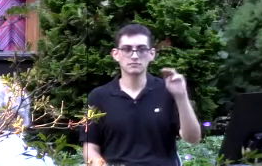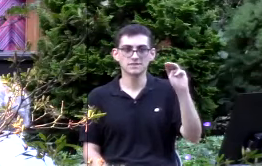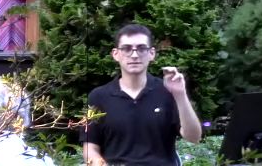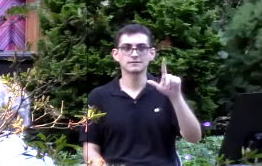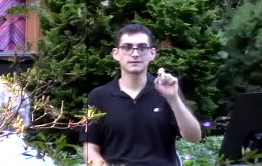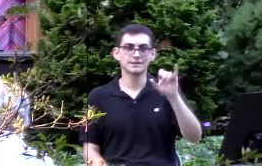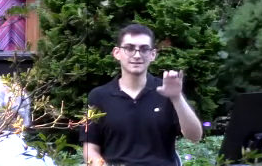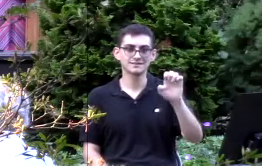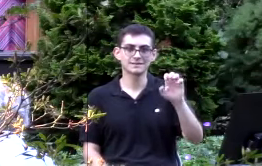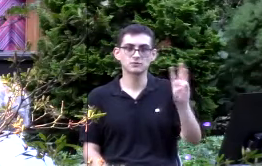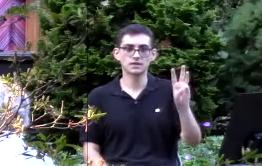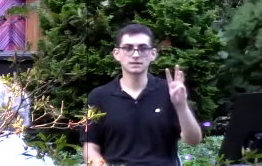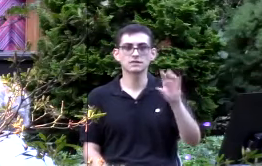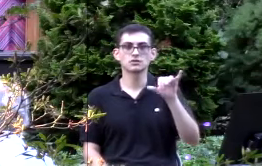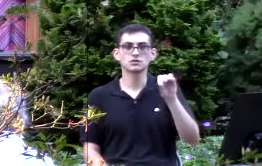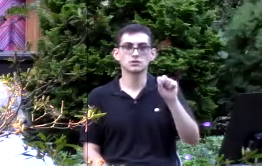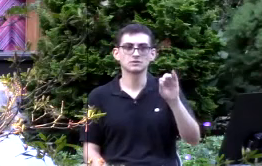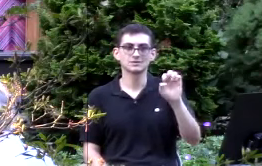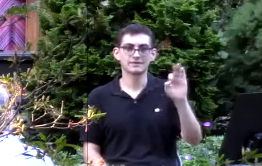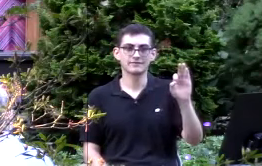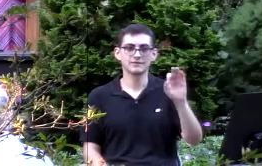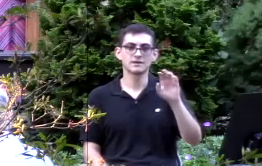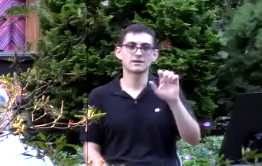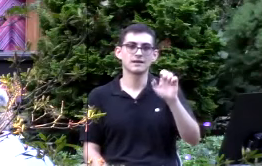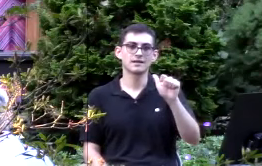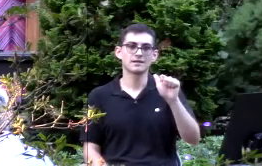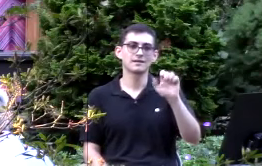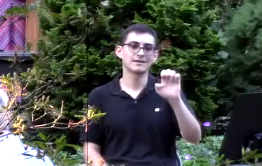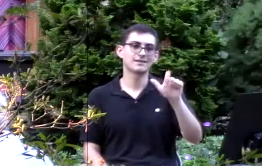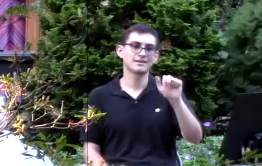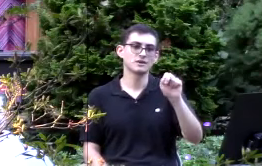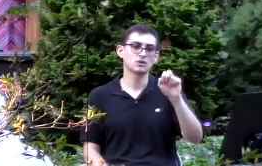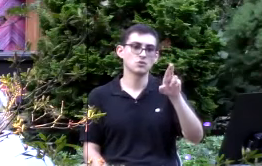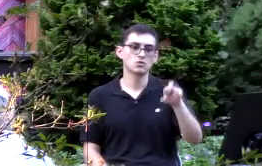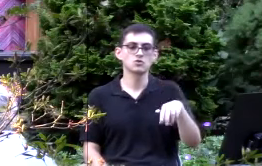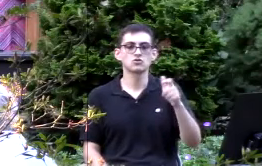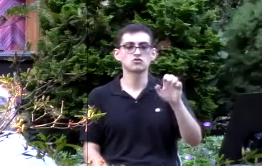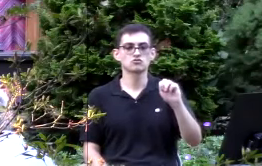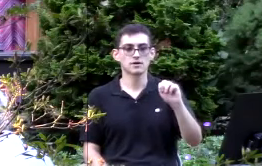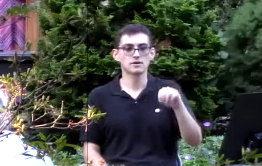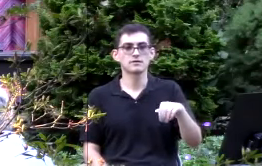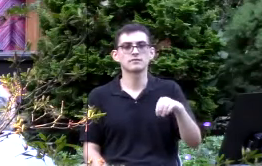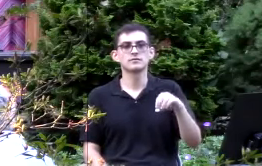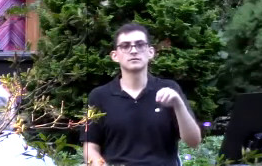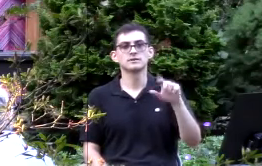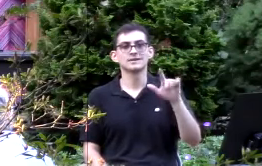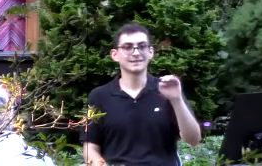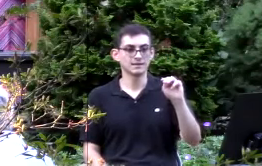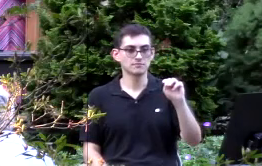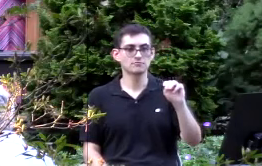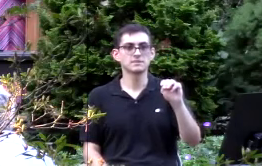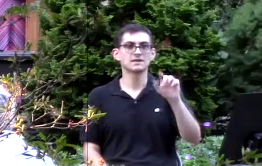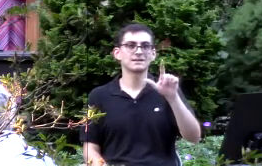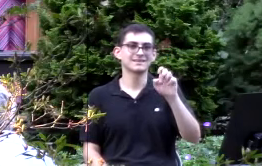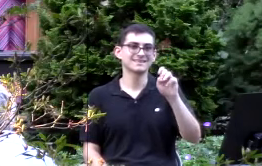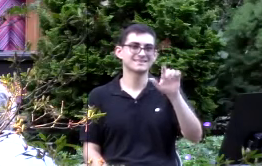Leslie Whitney, Yosef Ben Miriam, Eleanor Davidson, Fran Schoenfeld, Ian Leonard,